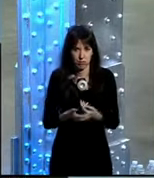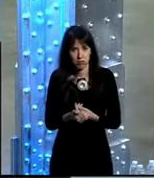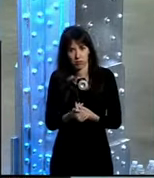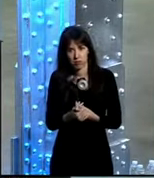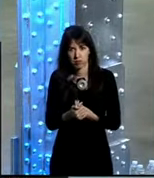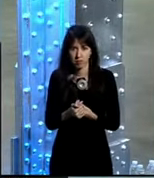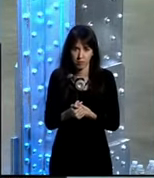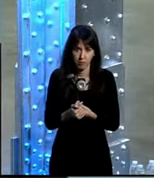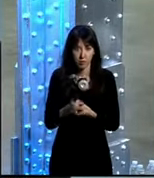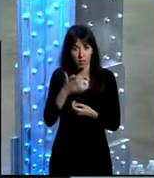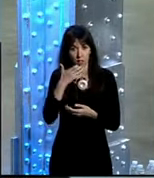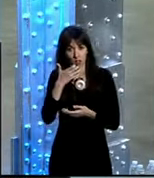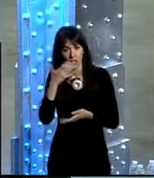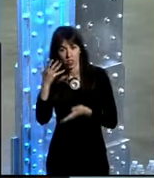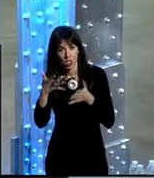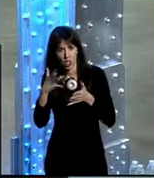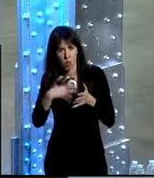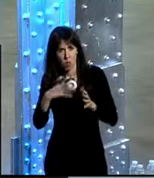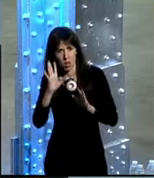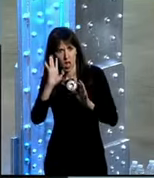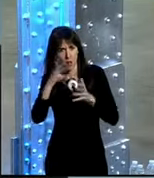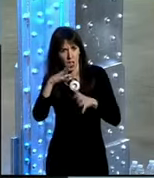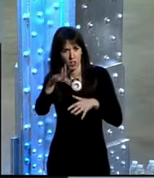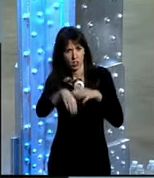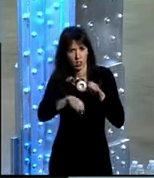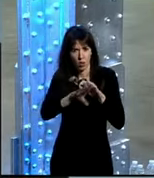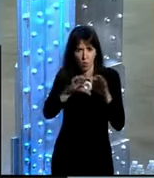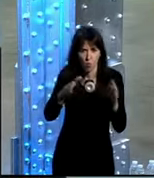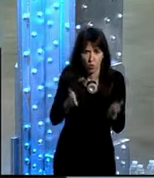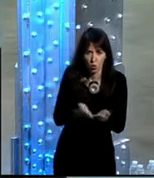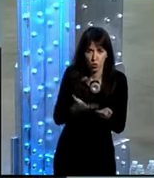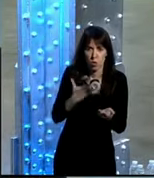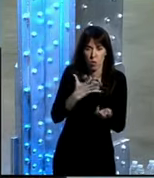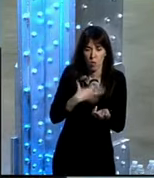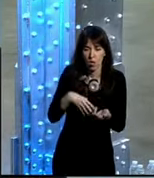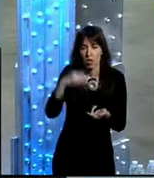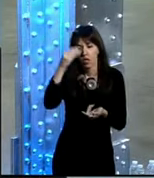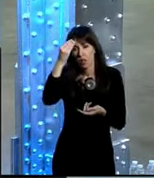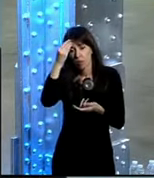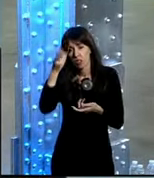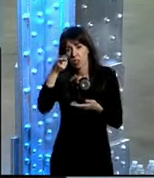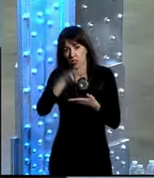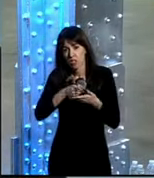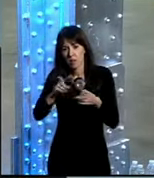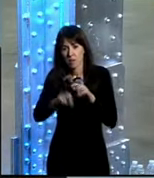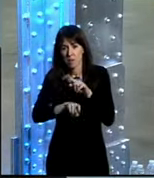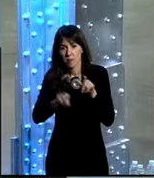around and take over the world. And for me, it gets back to a question of, well,